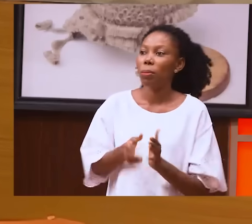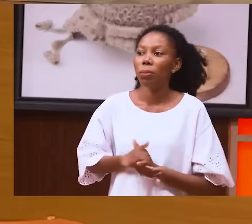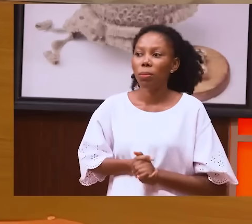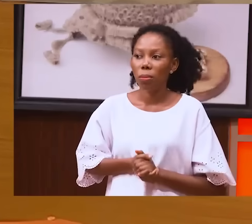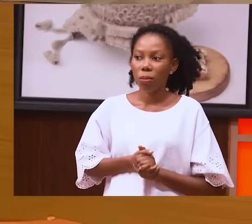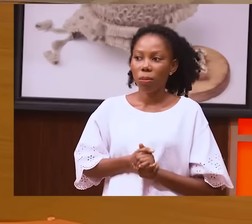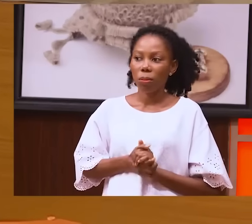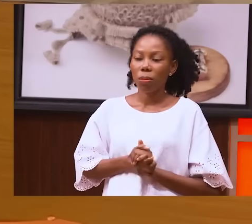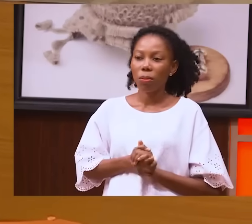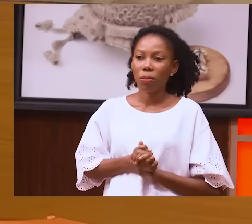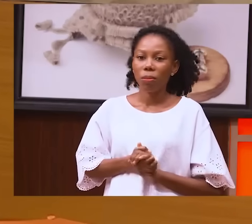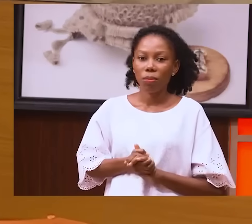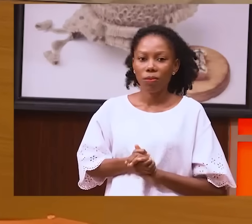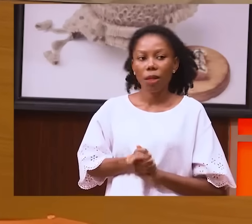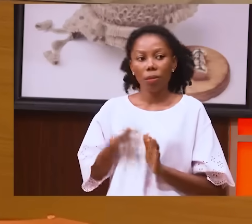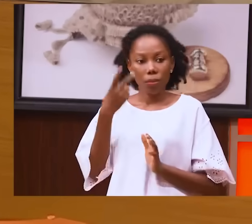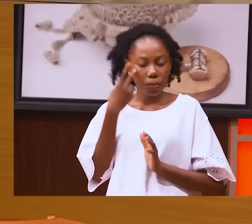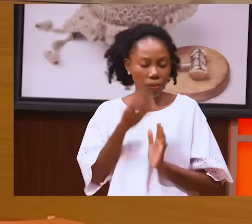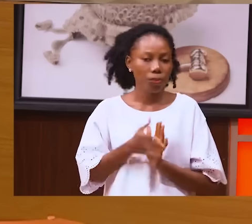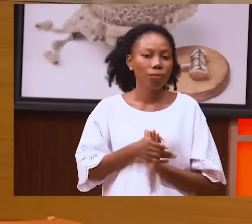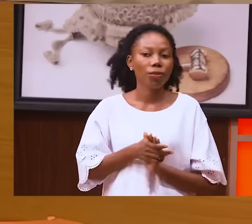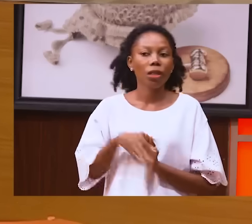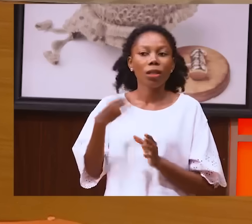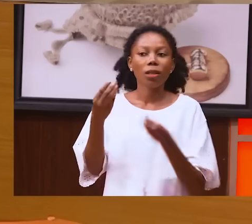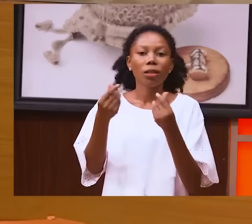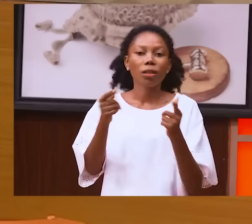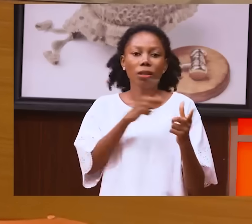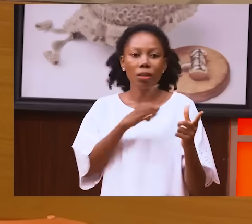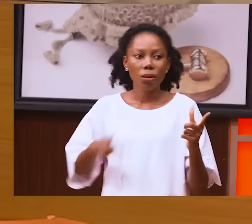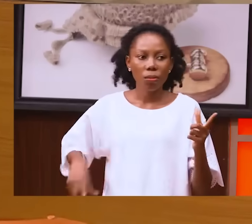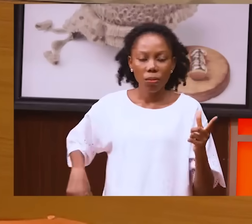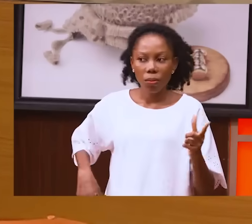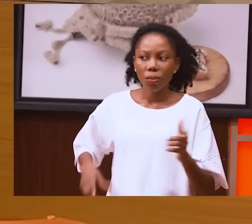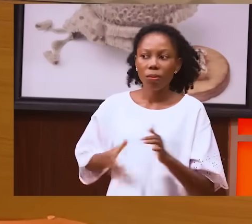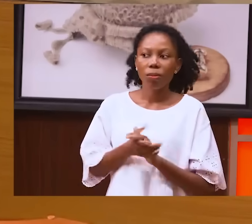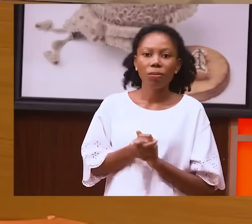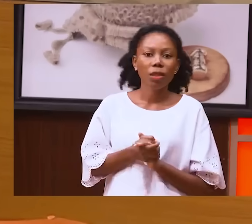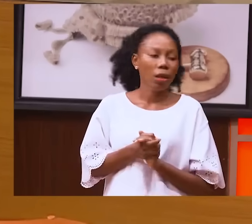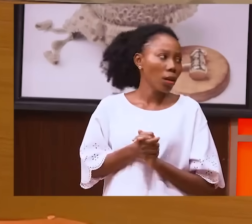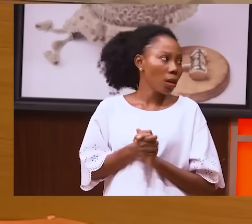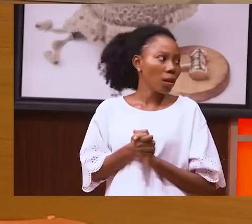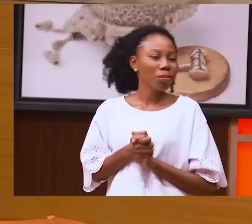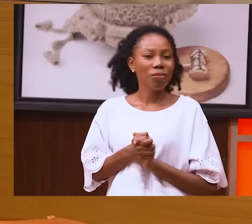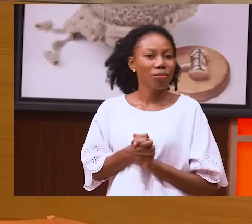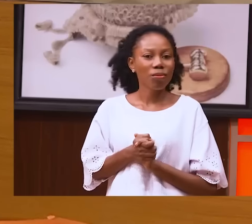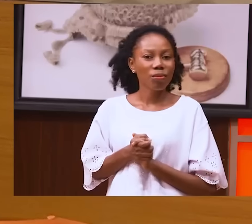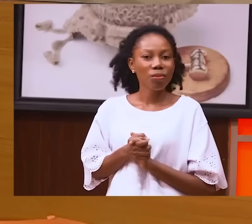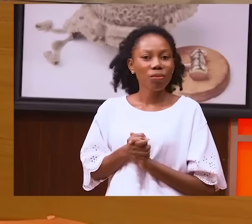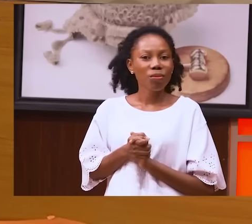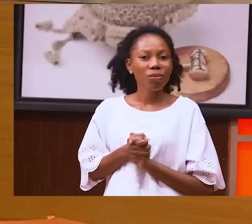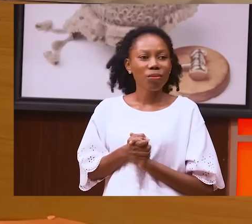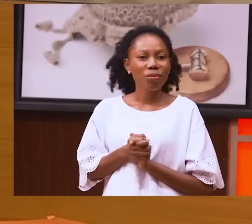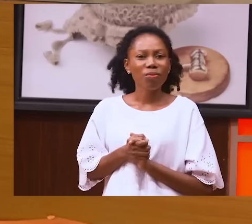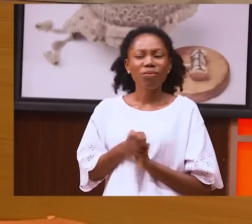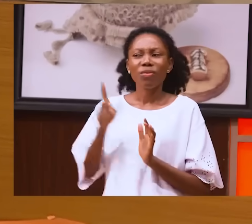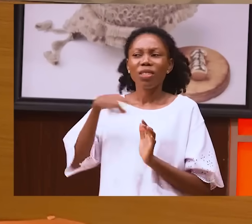Say what the landlord said the last time I spoke with him. He said that he can give me from that time that I paid the